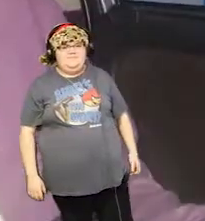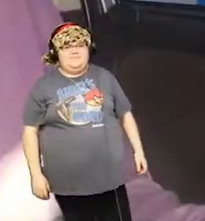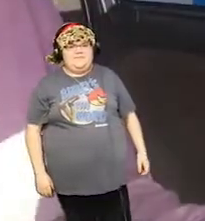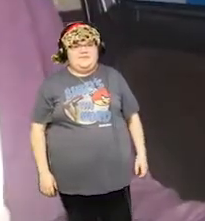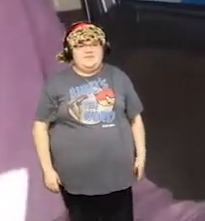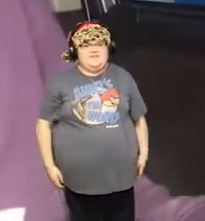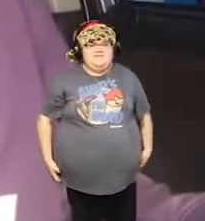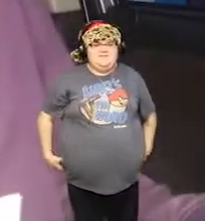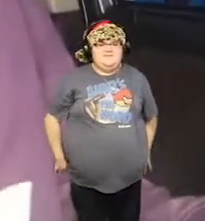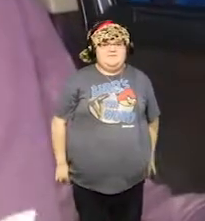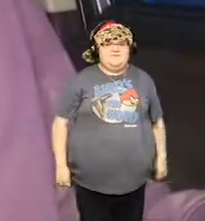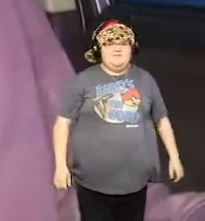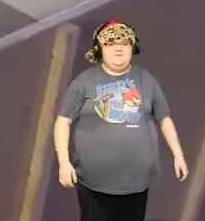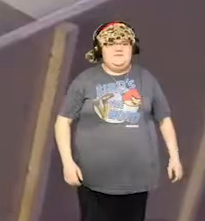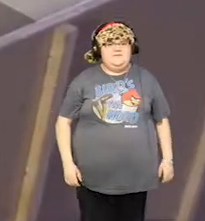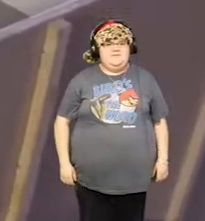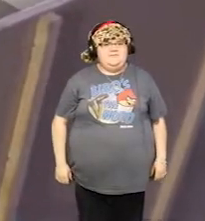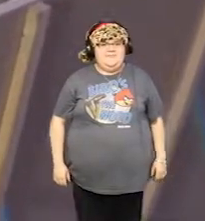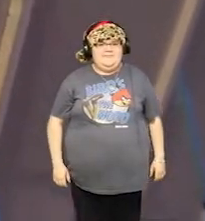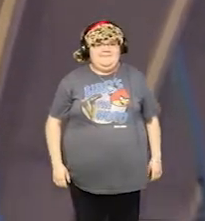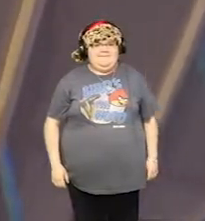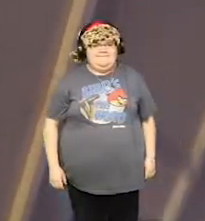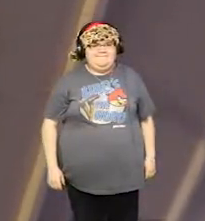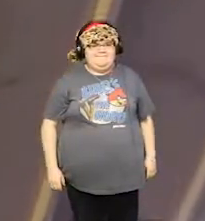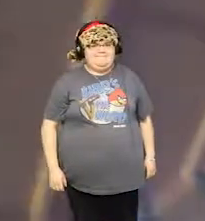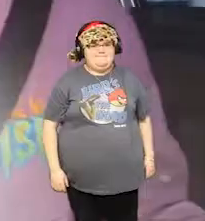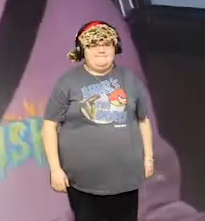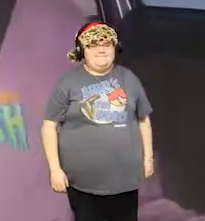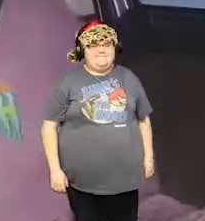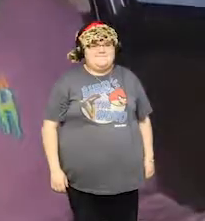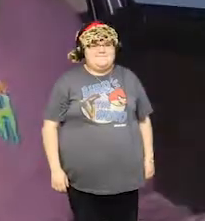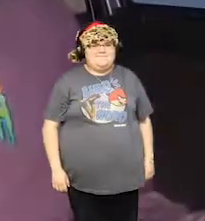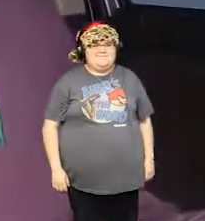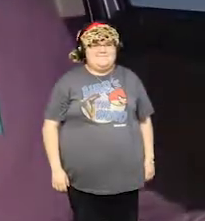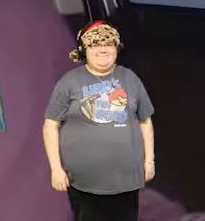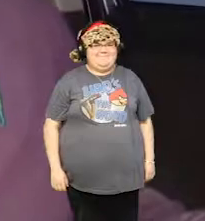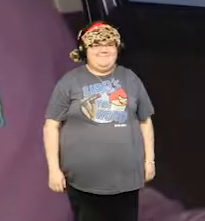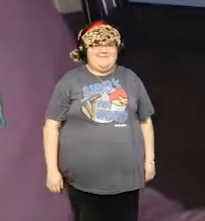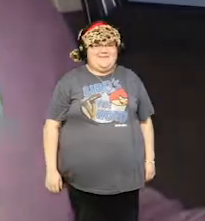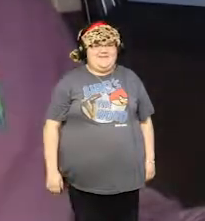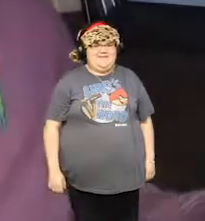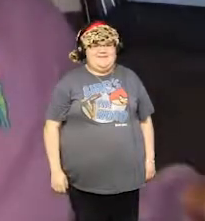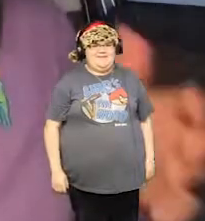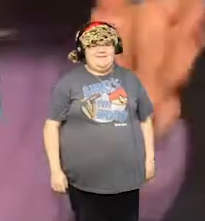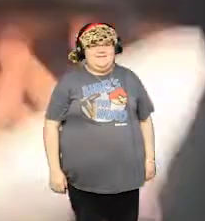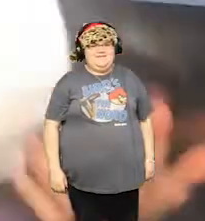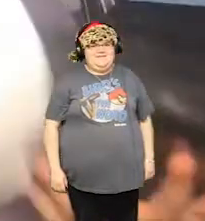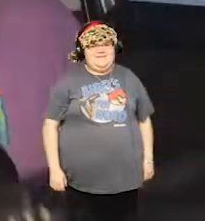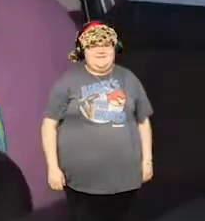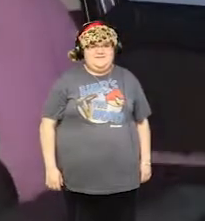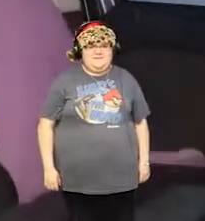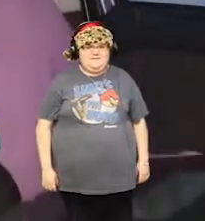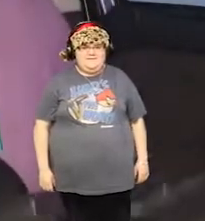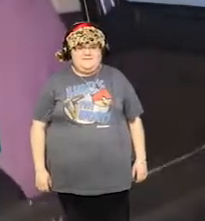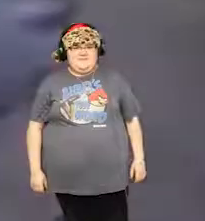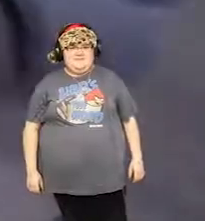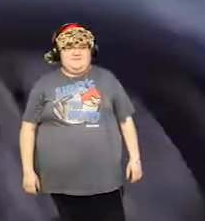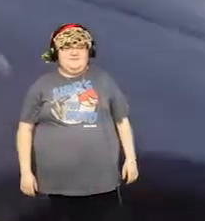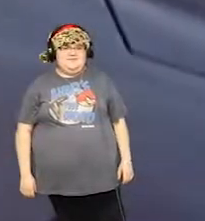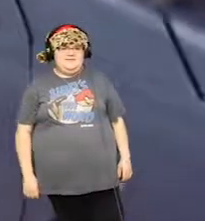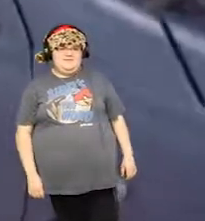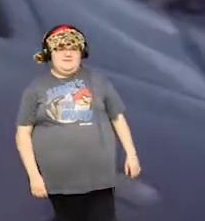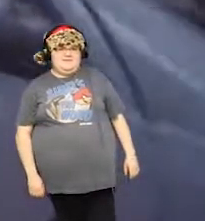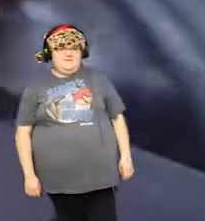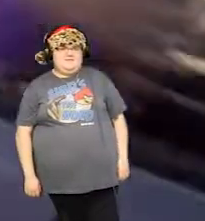That is a nice one. Okay, we need computer monitor now. Computer monitor. That's fire! Okay, now we need decaf. Oh, thanks, man. That's a really nice